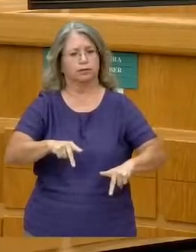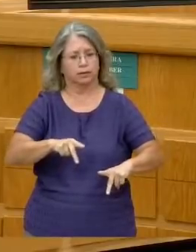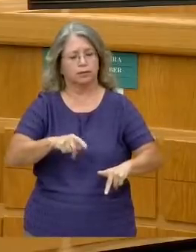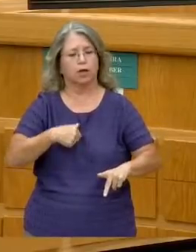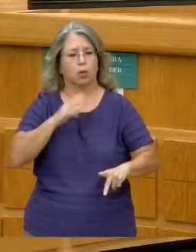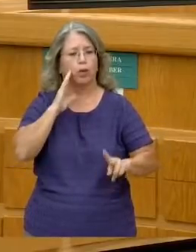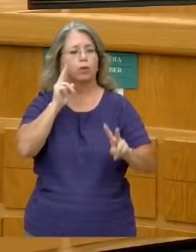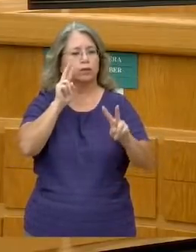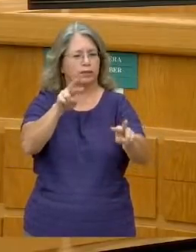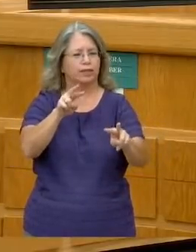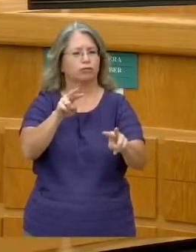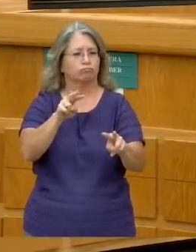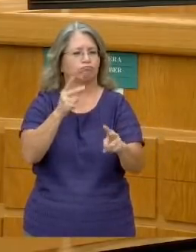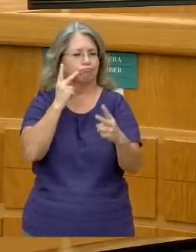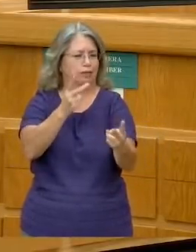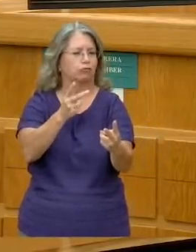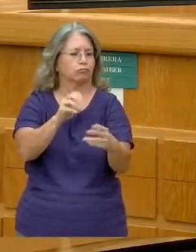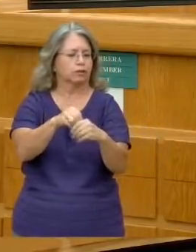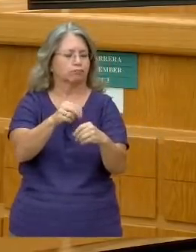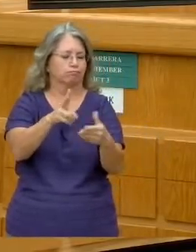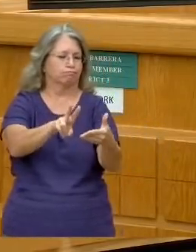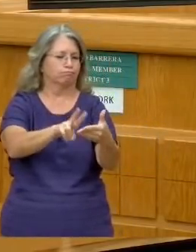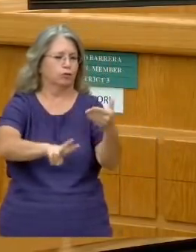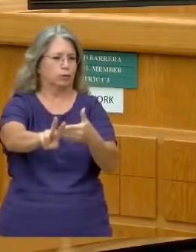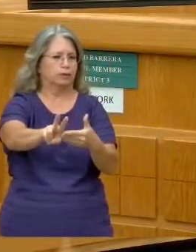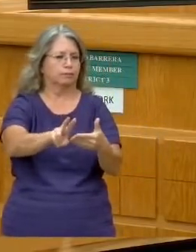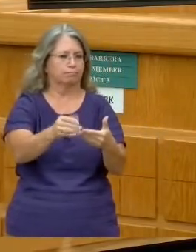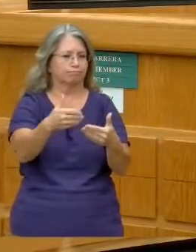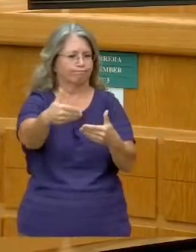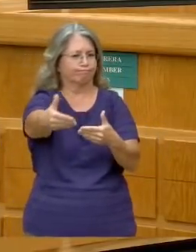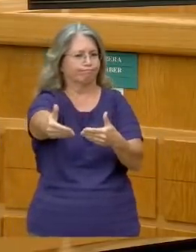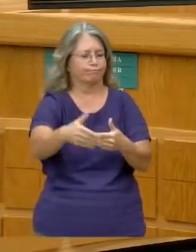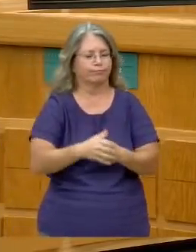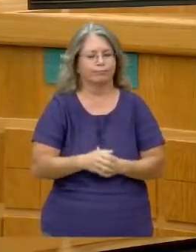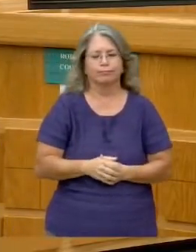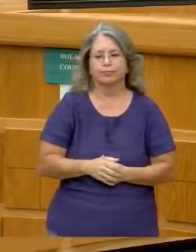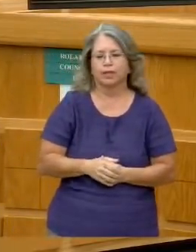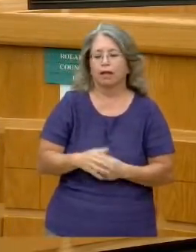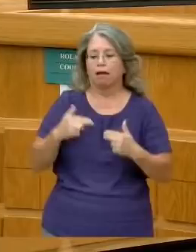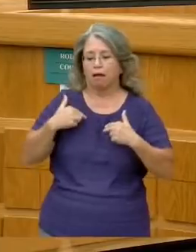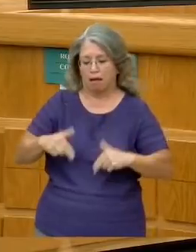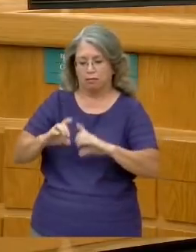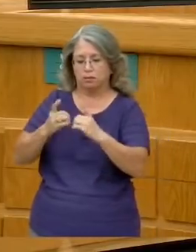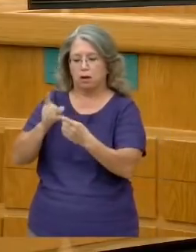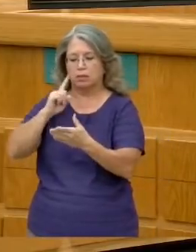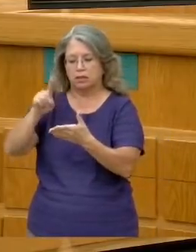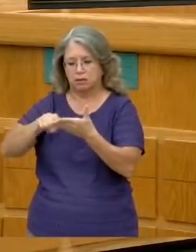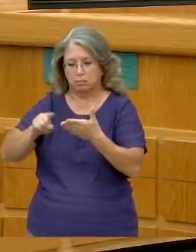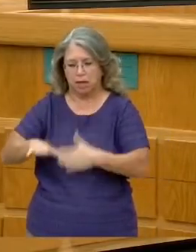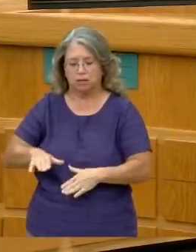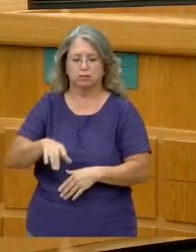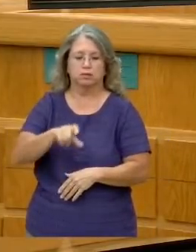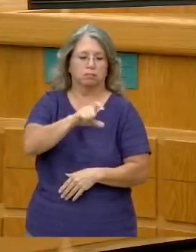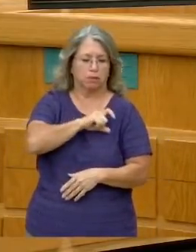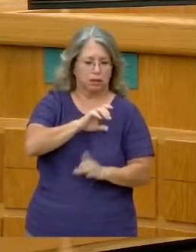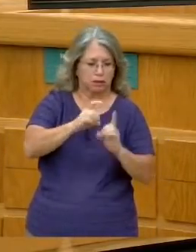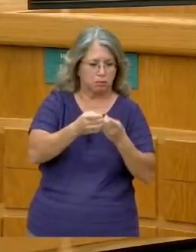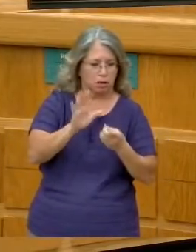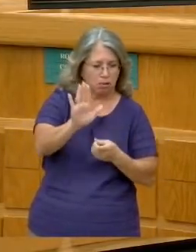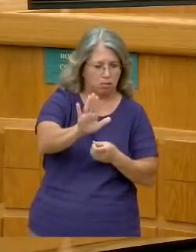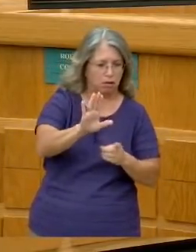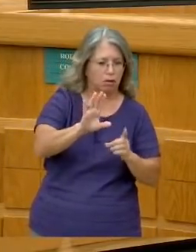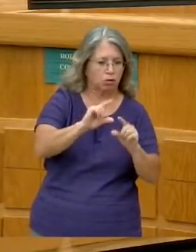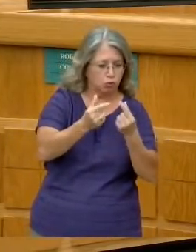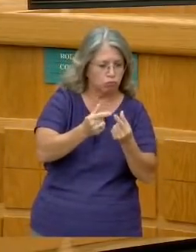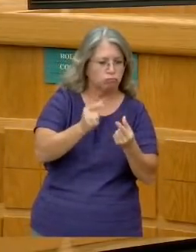weeks. And the health department through their inspector people and the police department through their people will